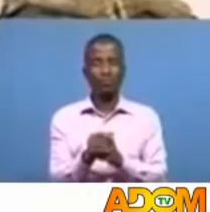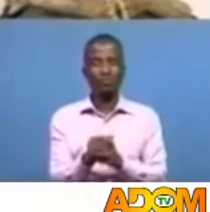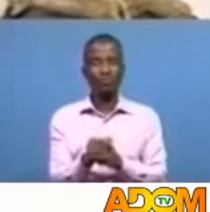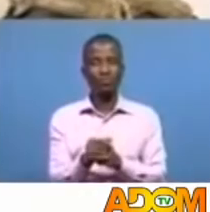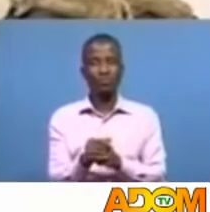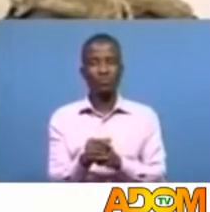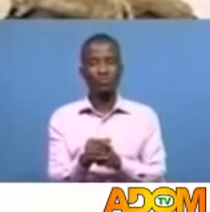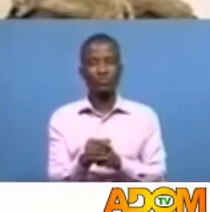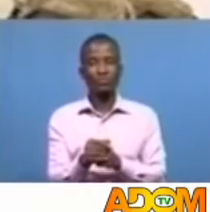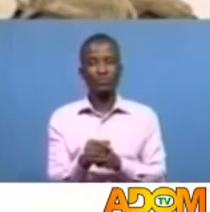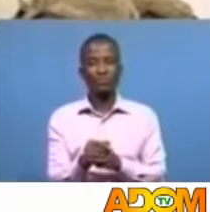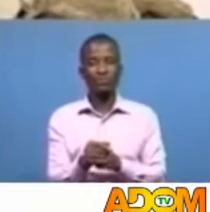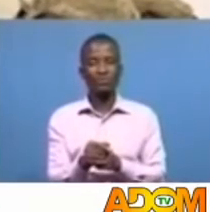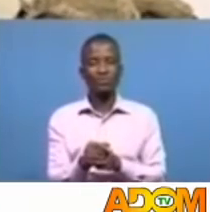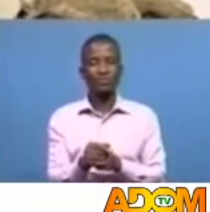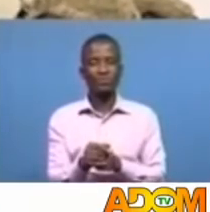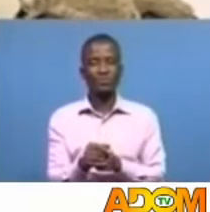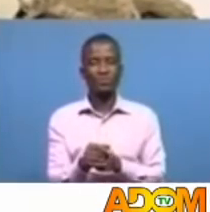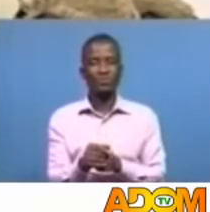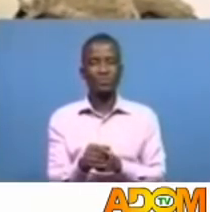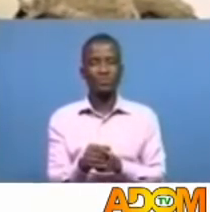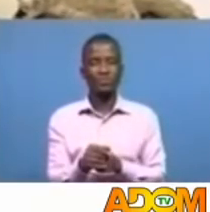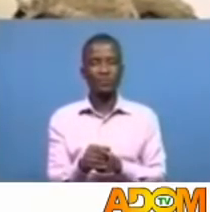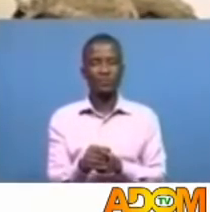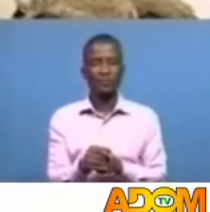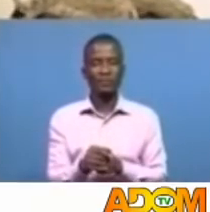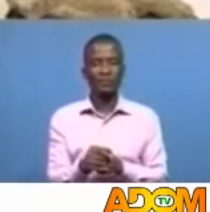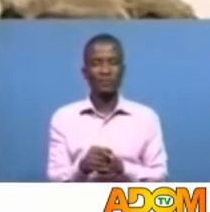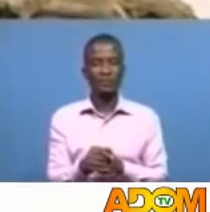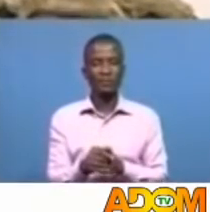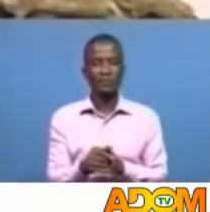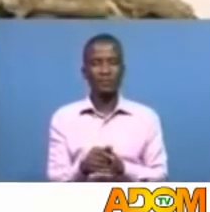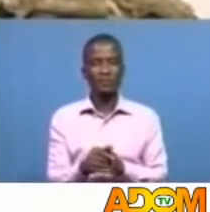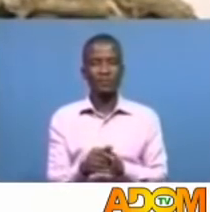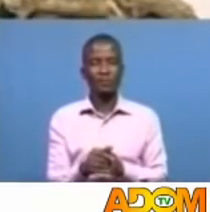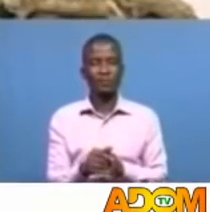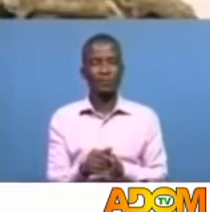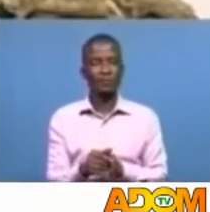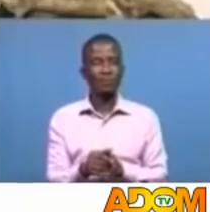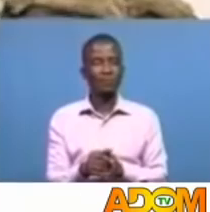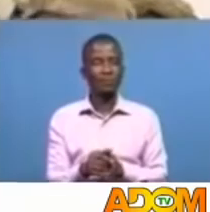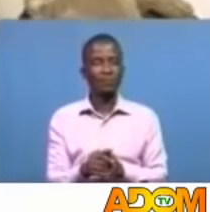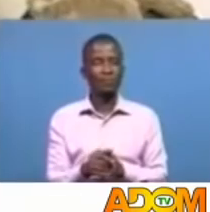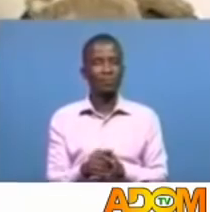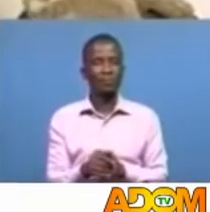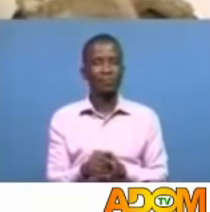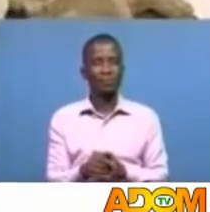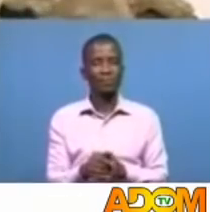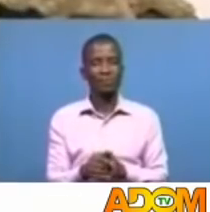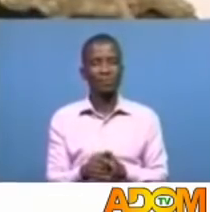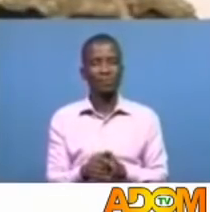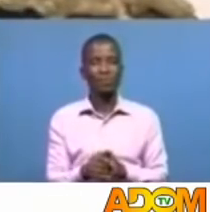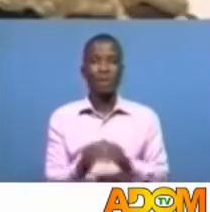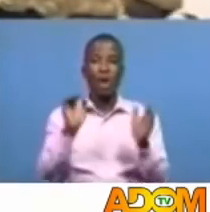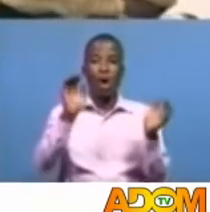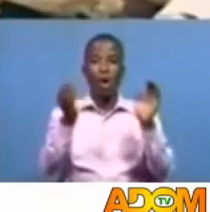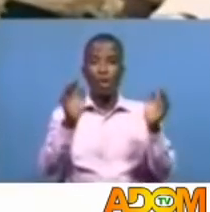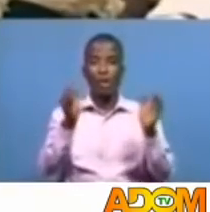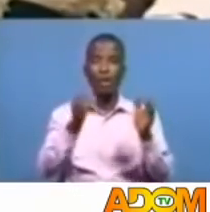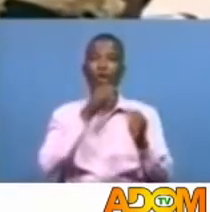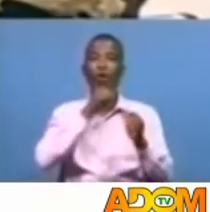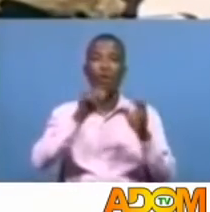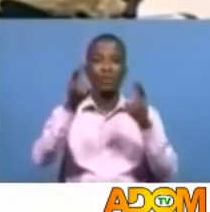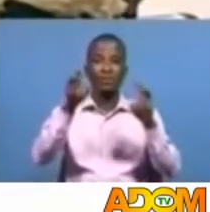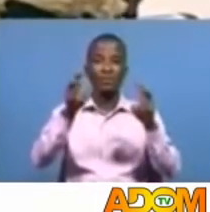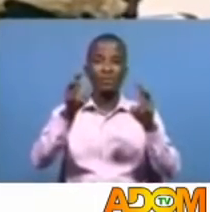I crave your indulgence to refer to the Standard Bank Offshore Trust Company Limited versus National